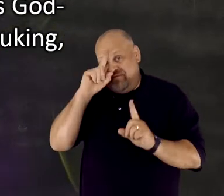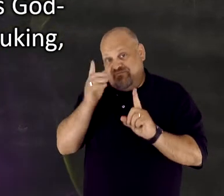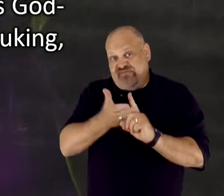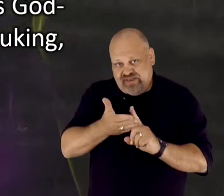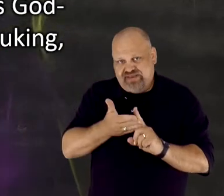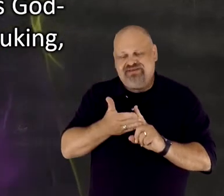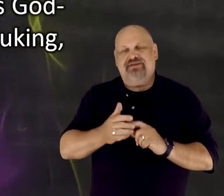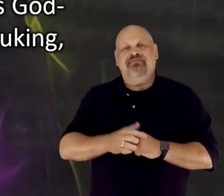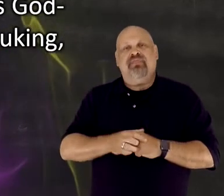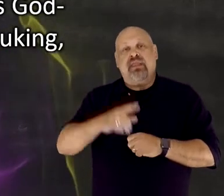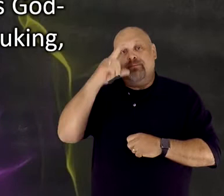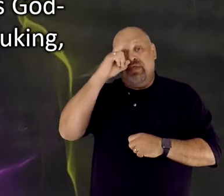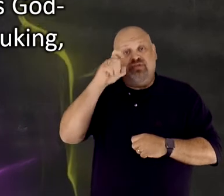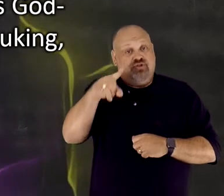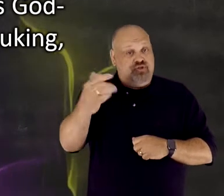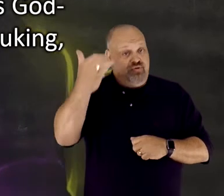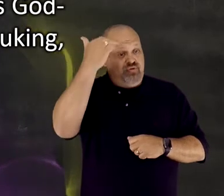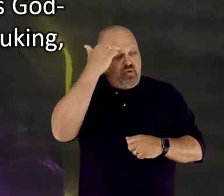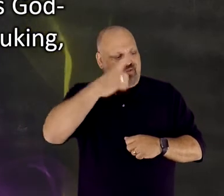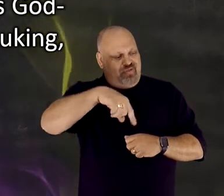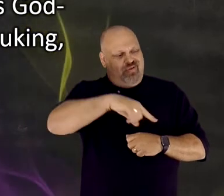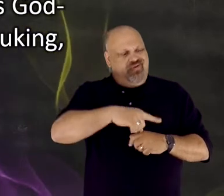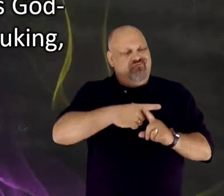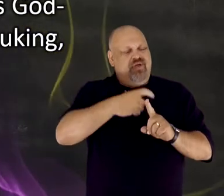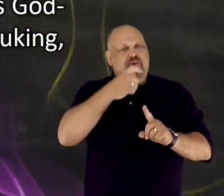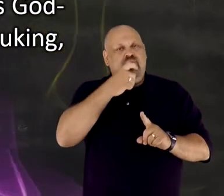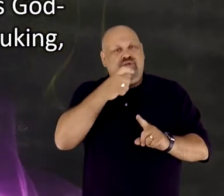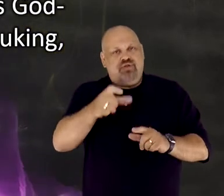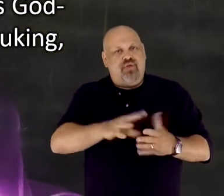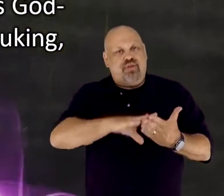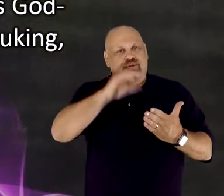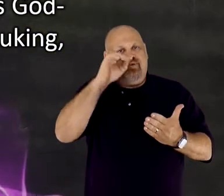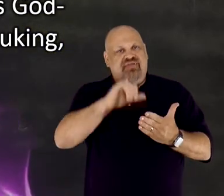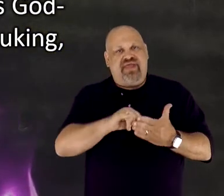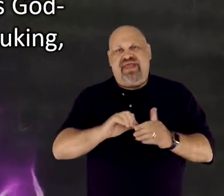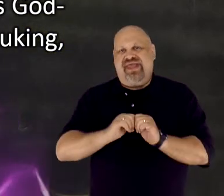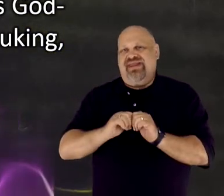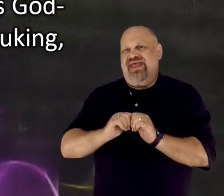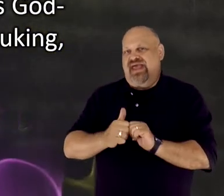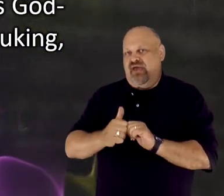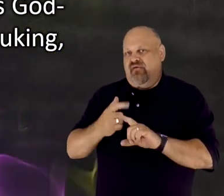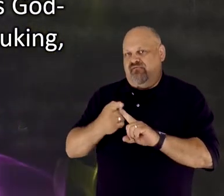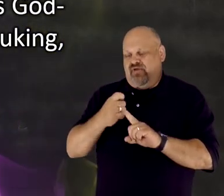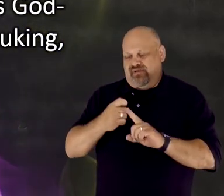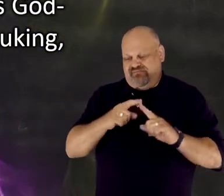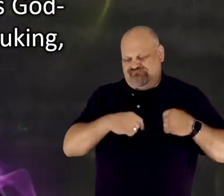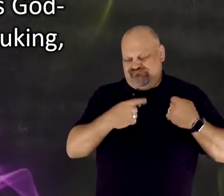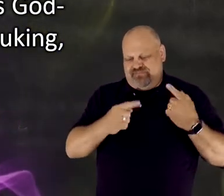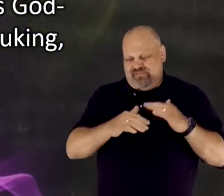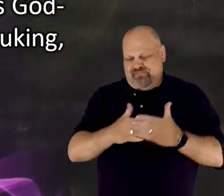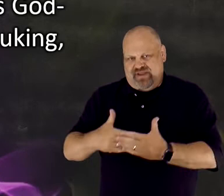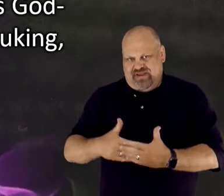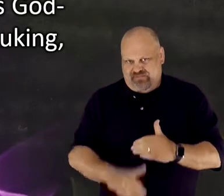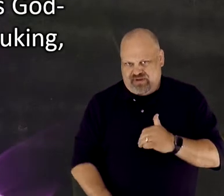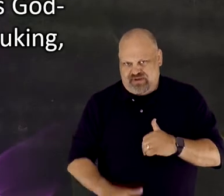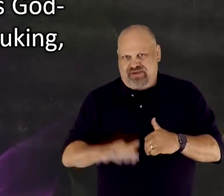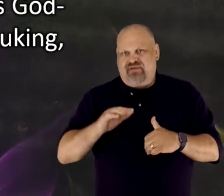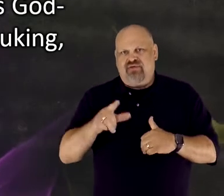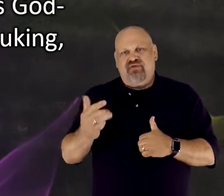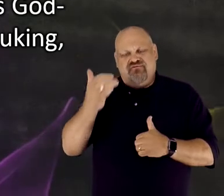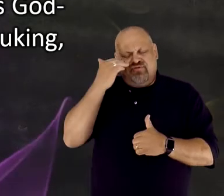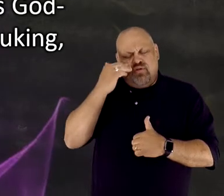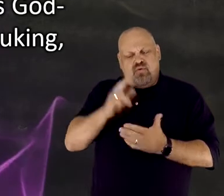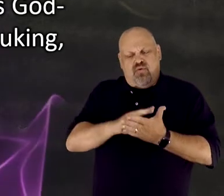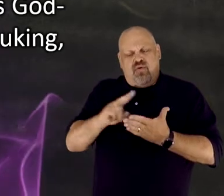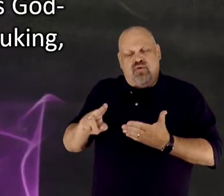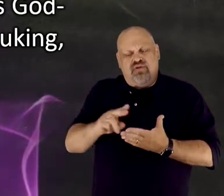of, because you know those from whom you learned it, and how from infancy you have known the Holy